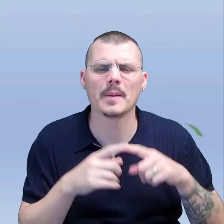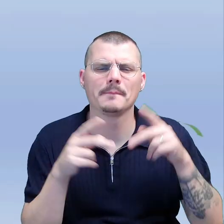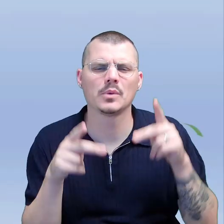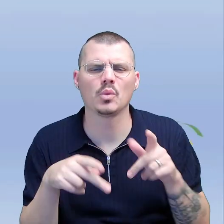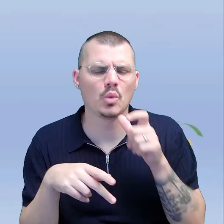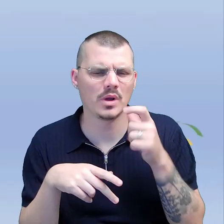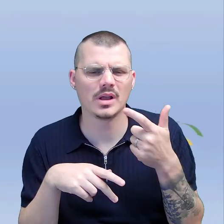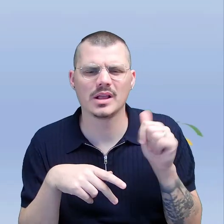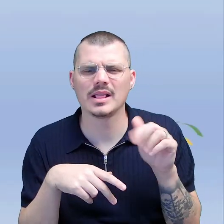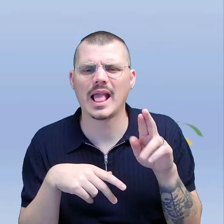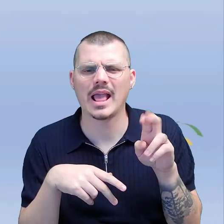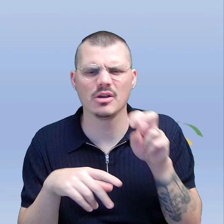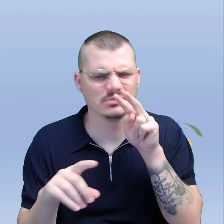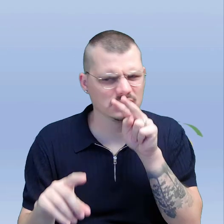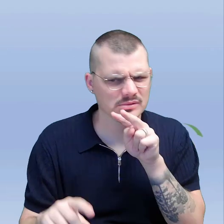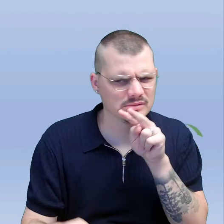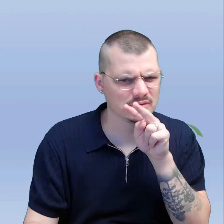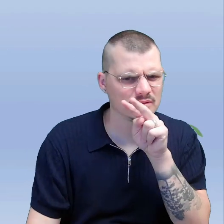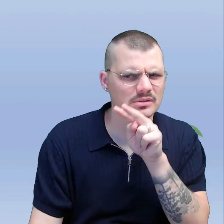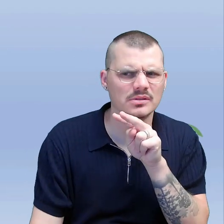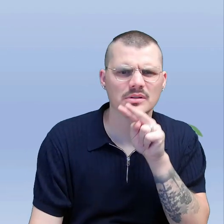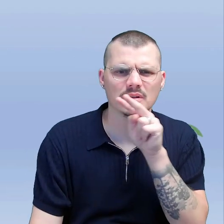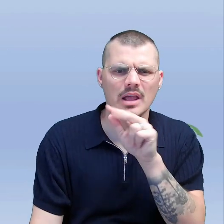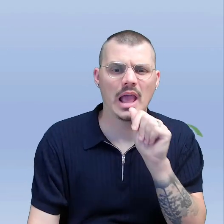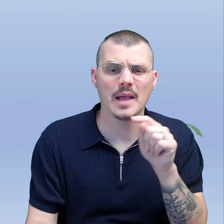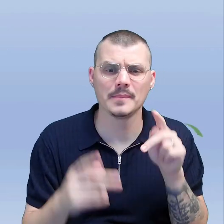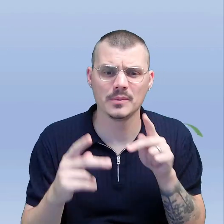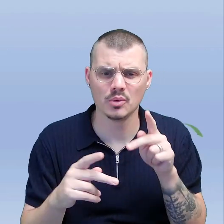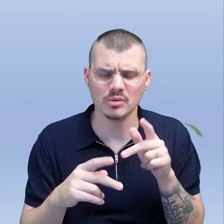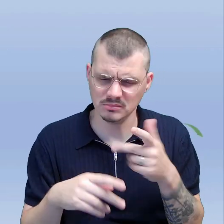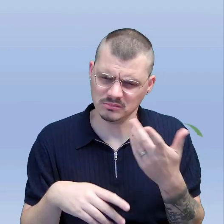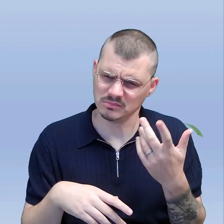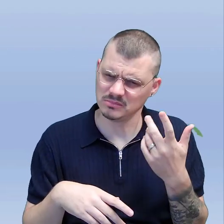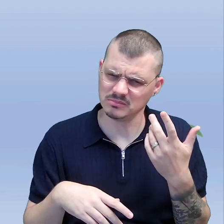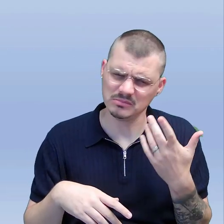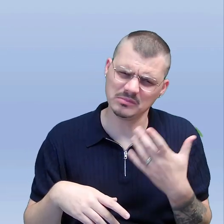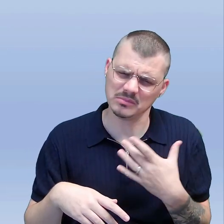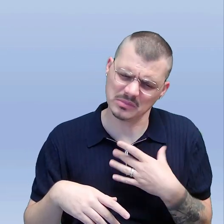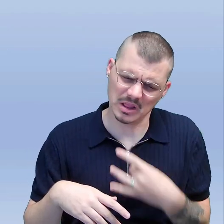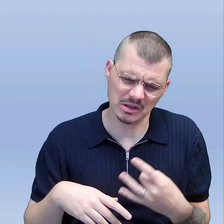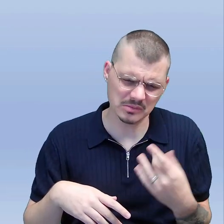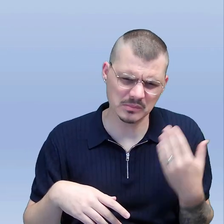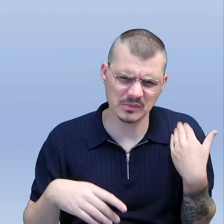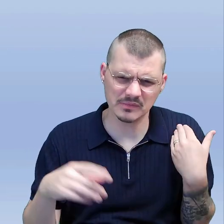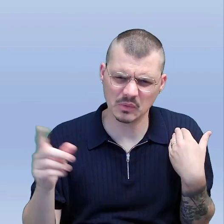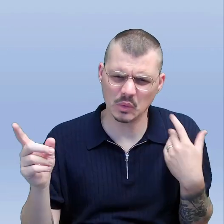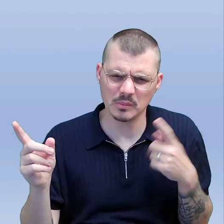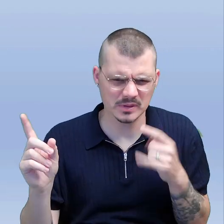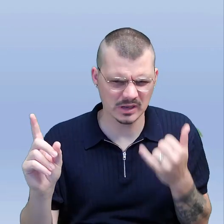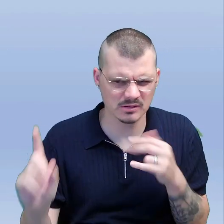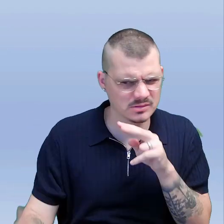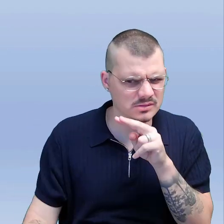How about people that glare at people they kind of liked before?